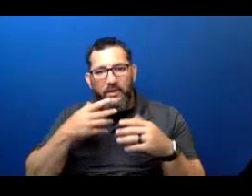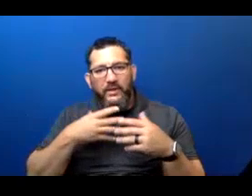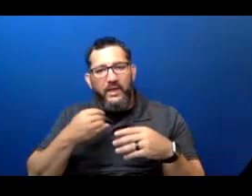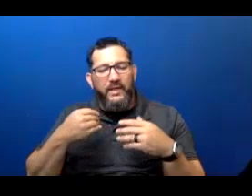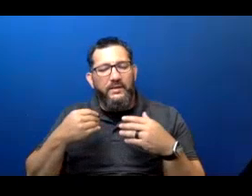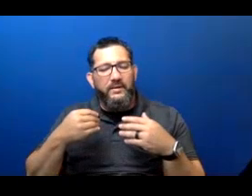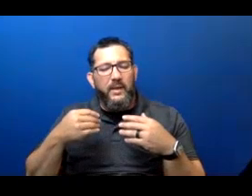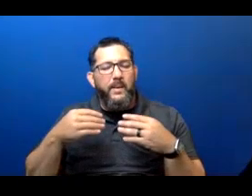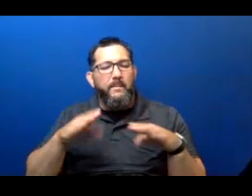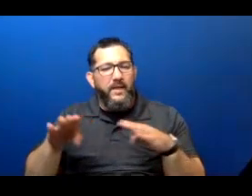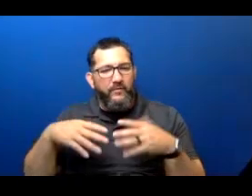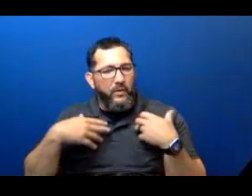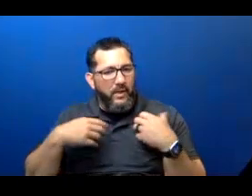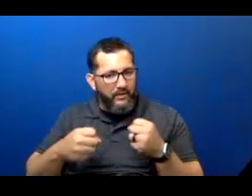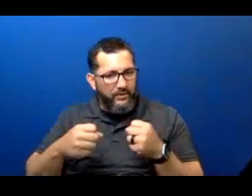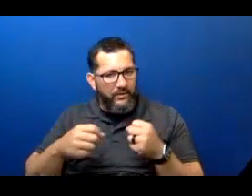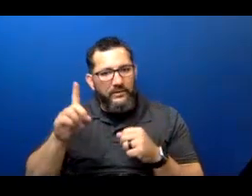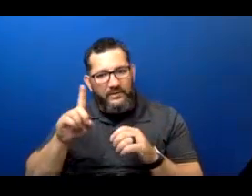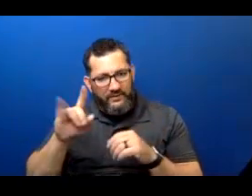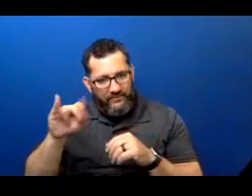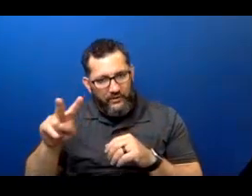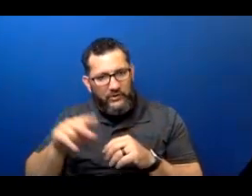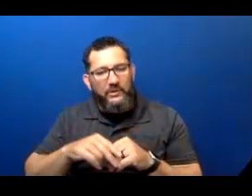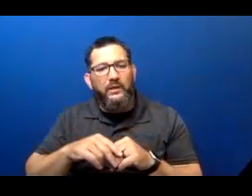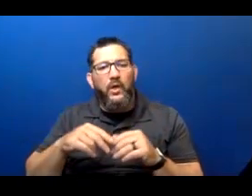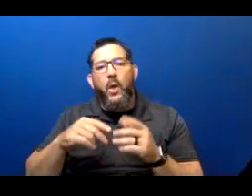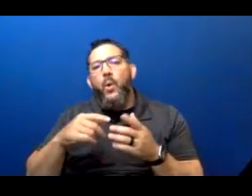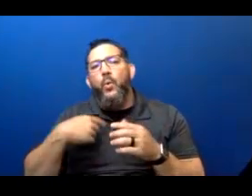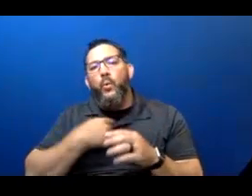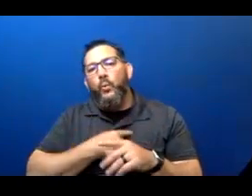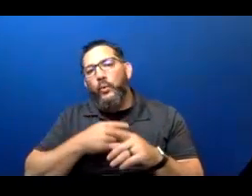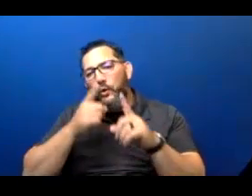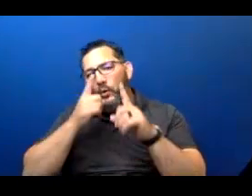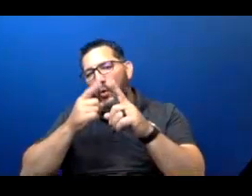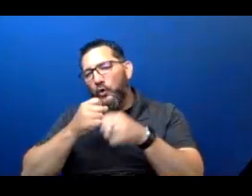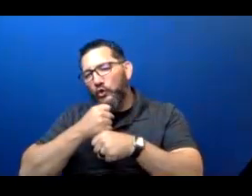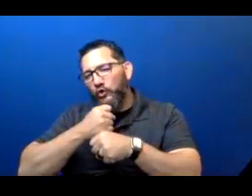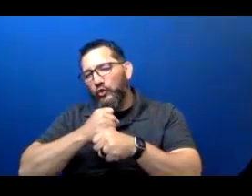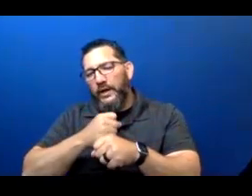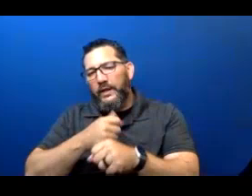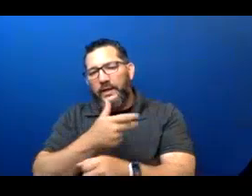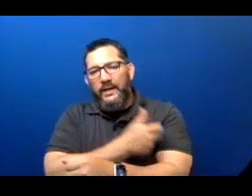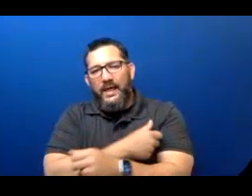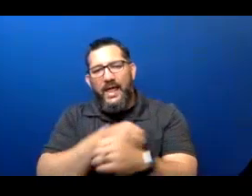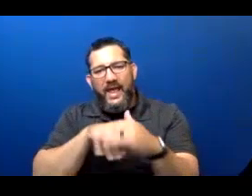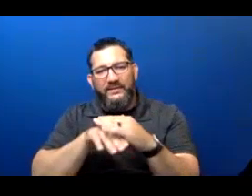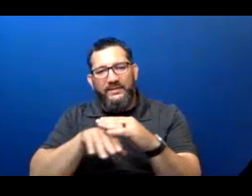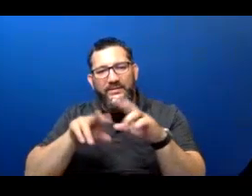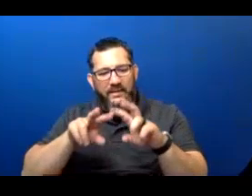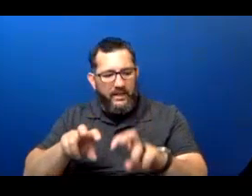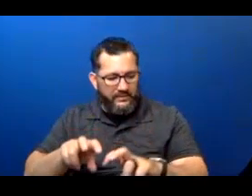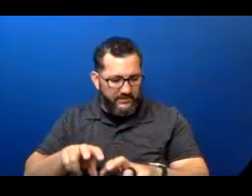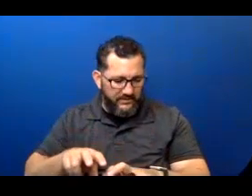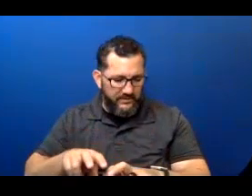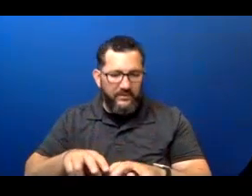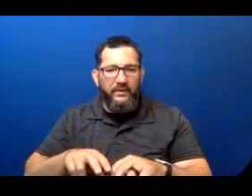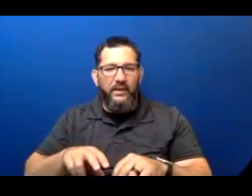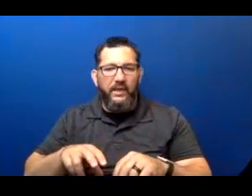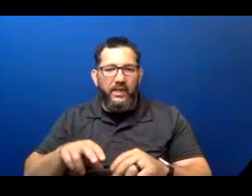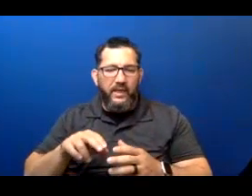this project was to basically develop a comprehensive immunization access analysis,